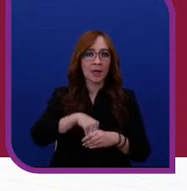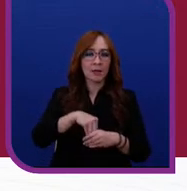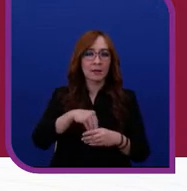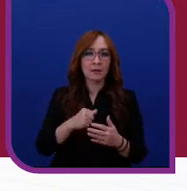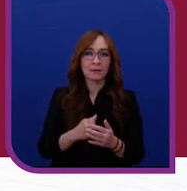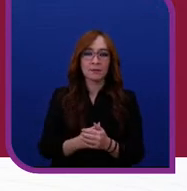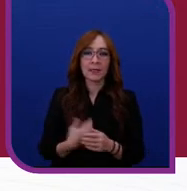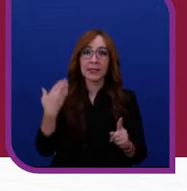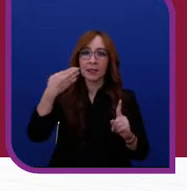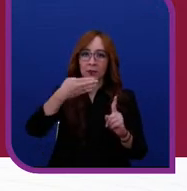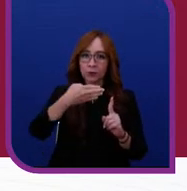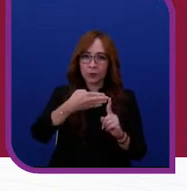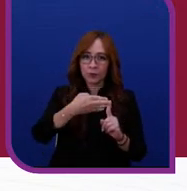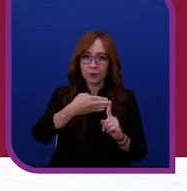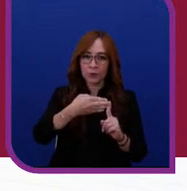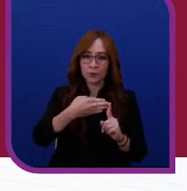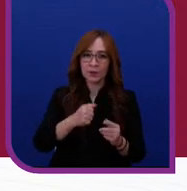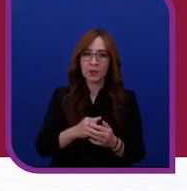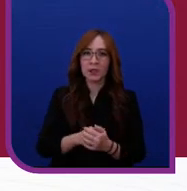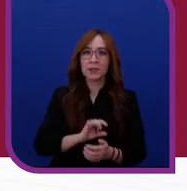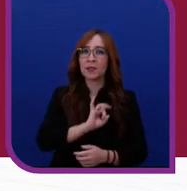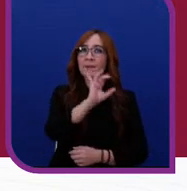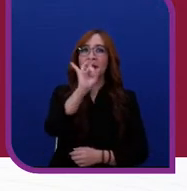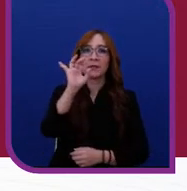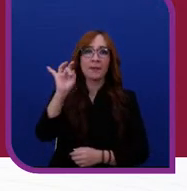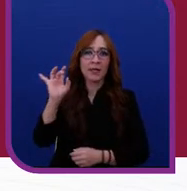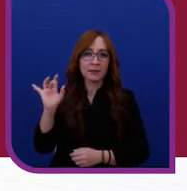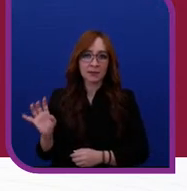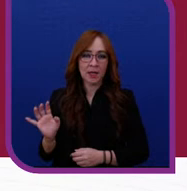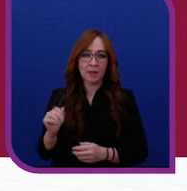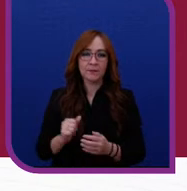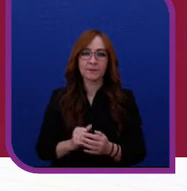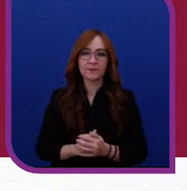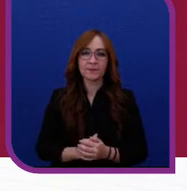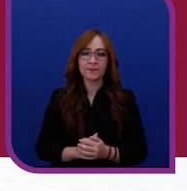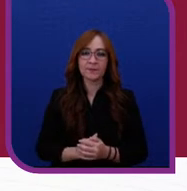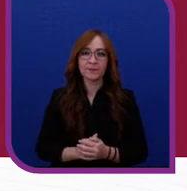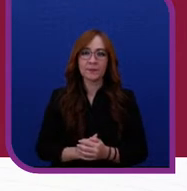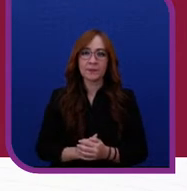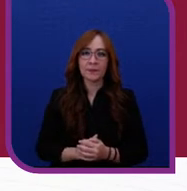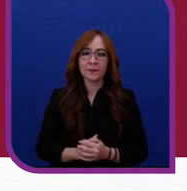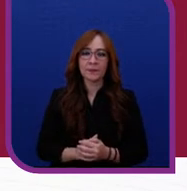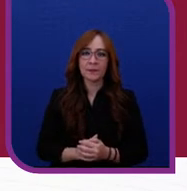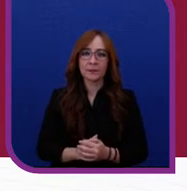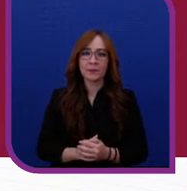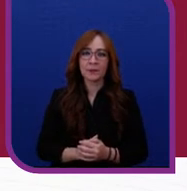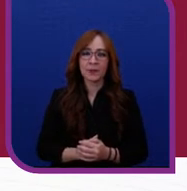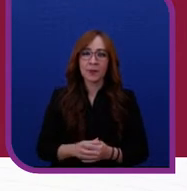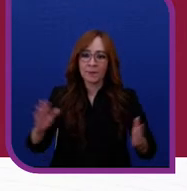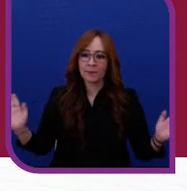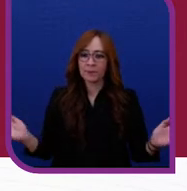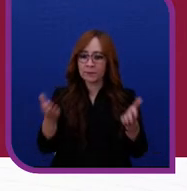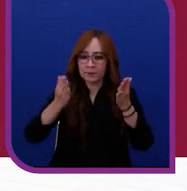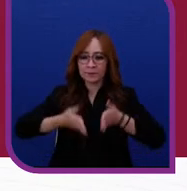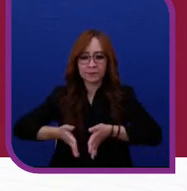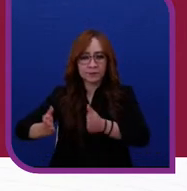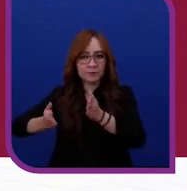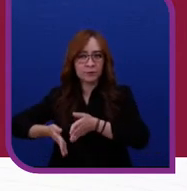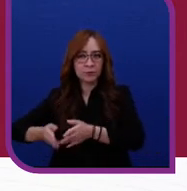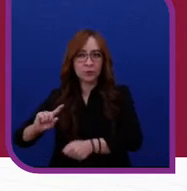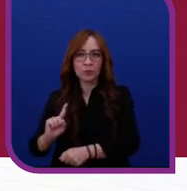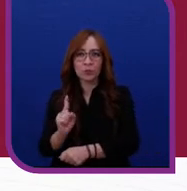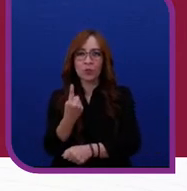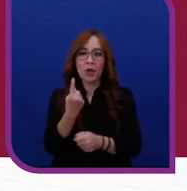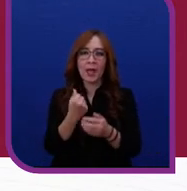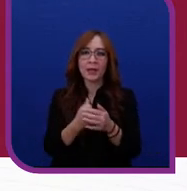sektor subsektor of infra structure from basic infrastructure